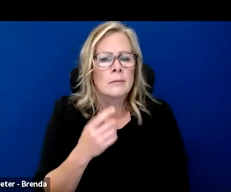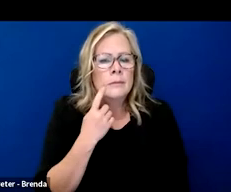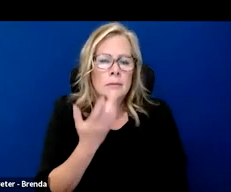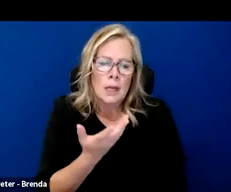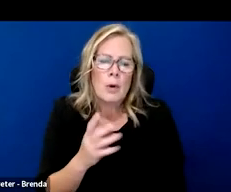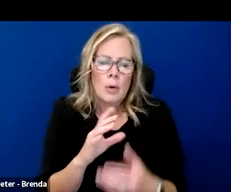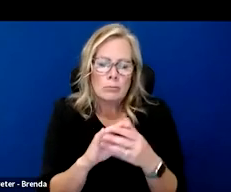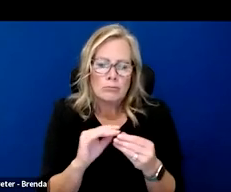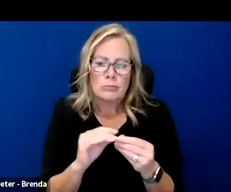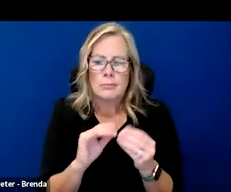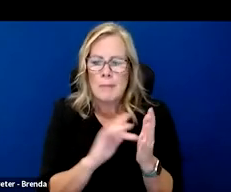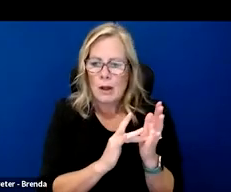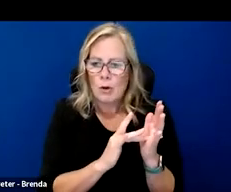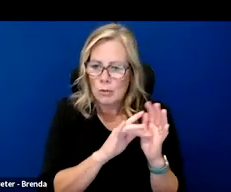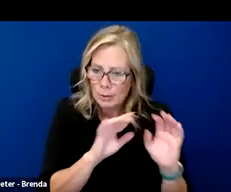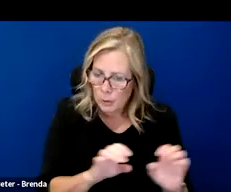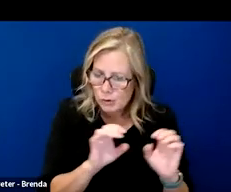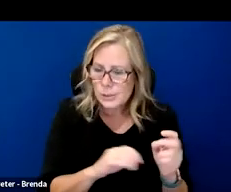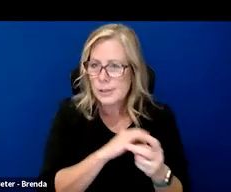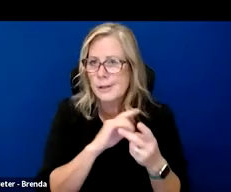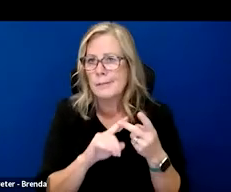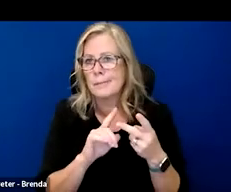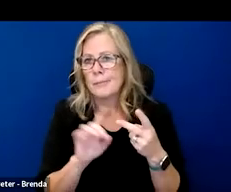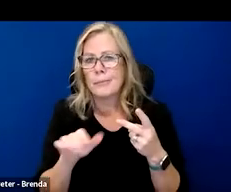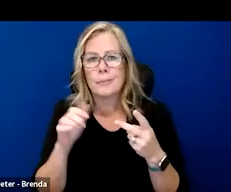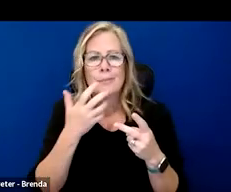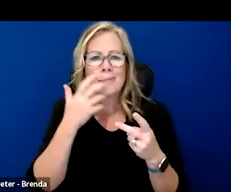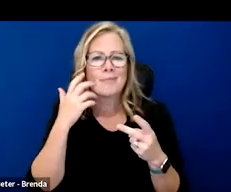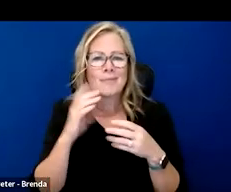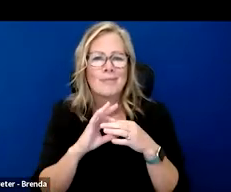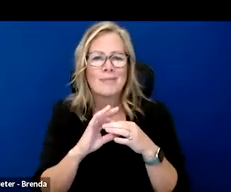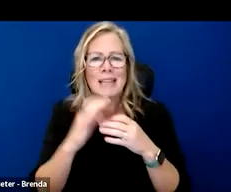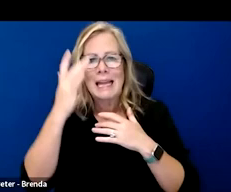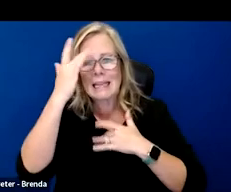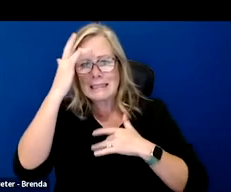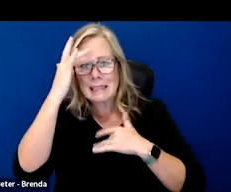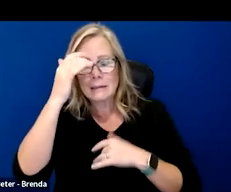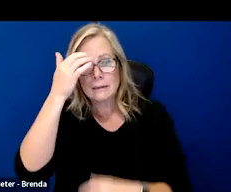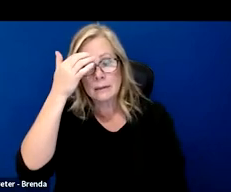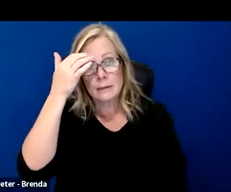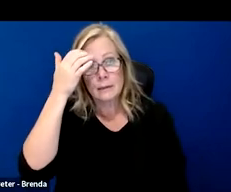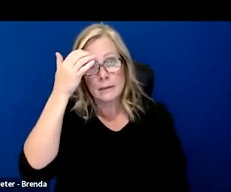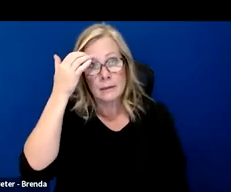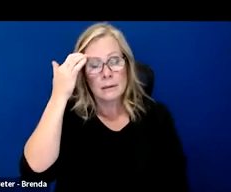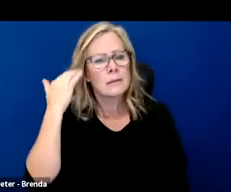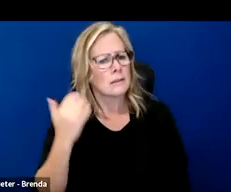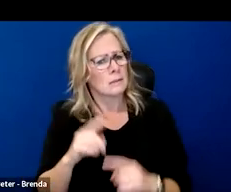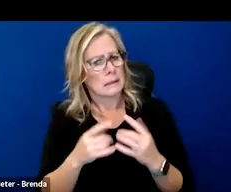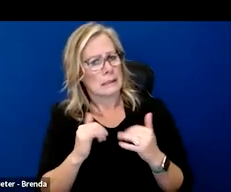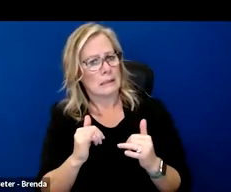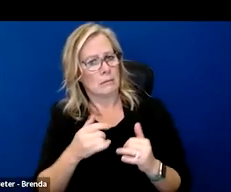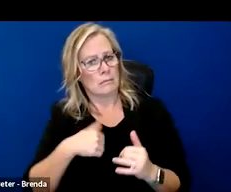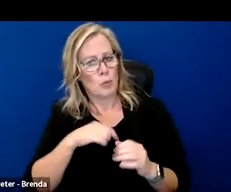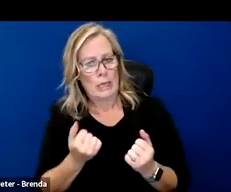emergency and also other heat-related illnesses. But there are steps that we can be taking,